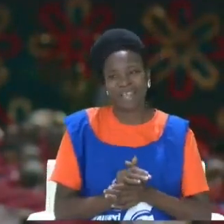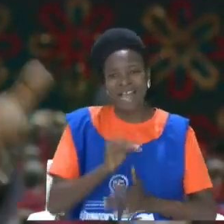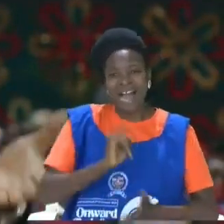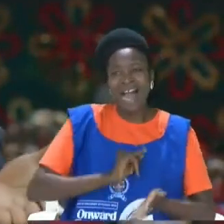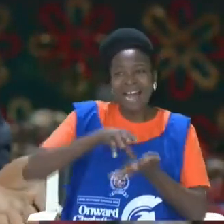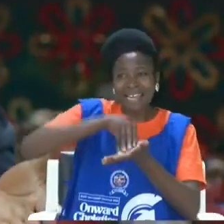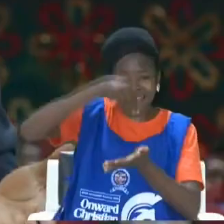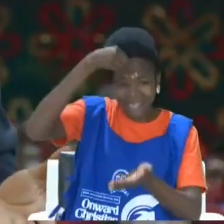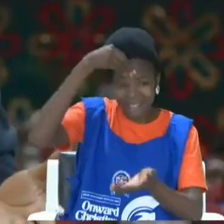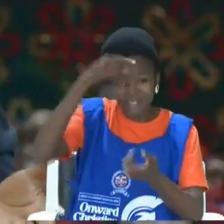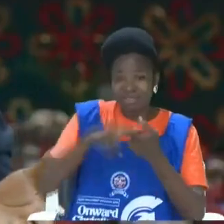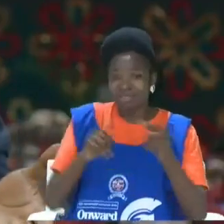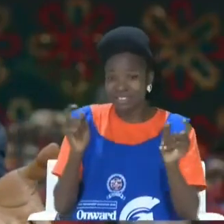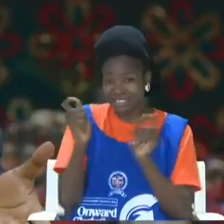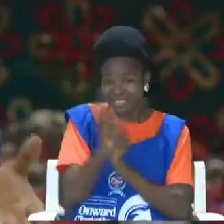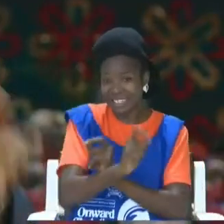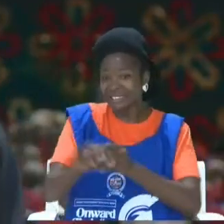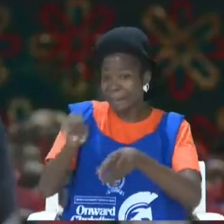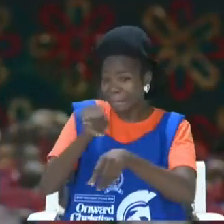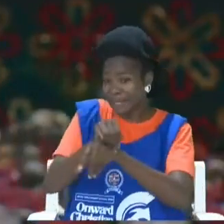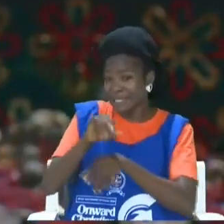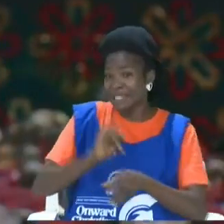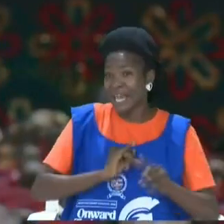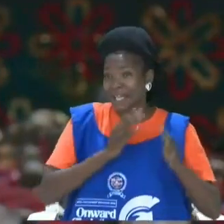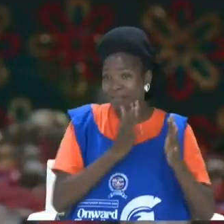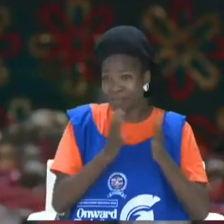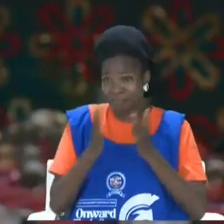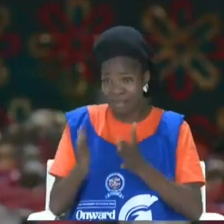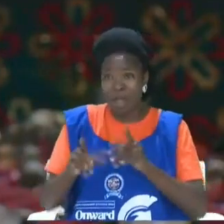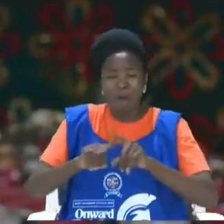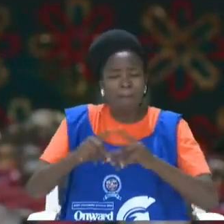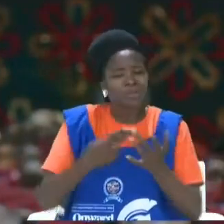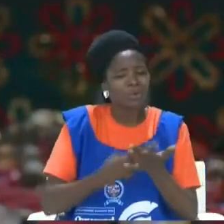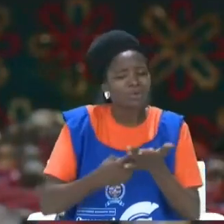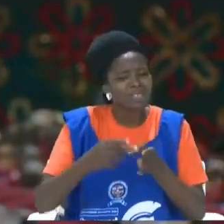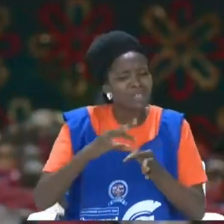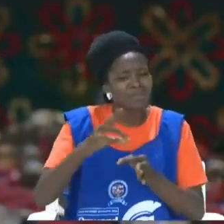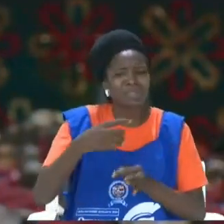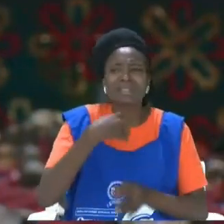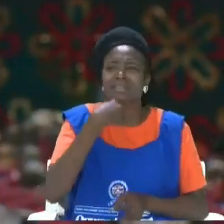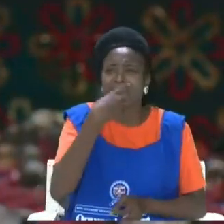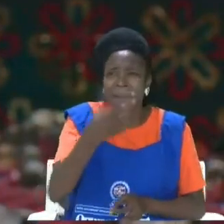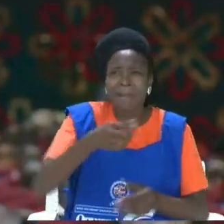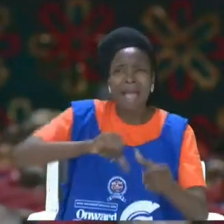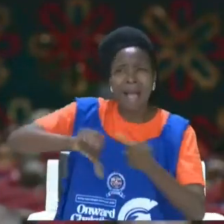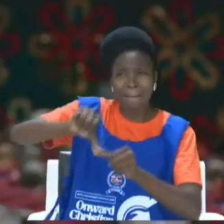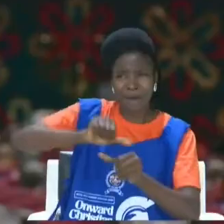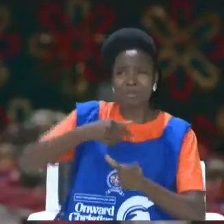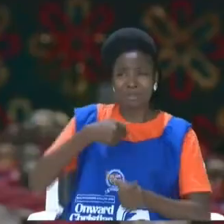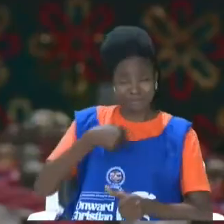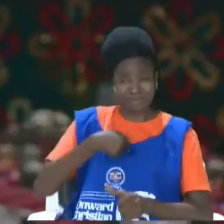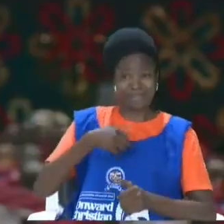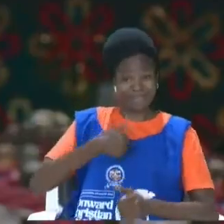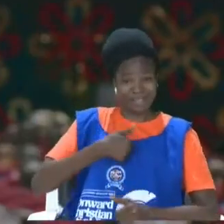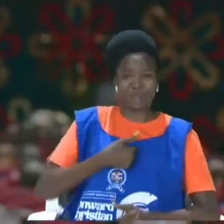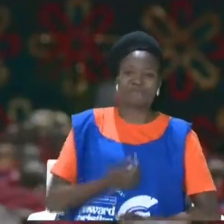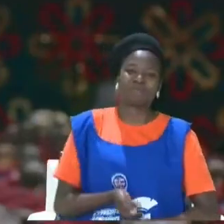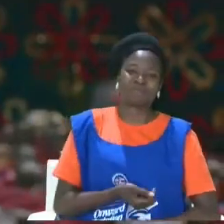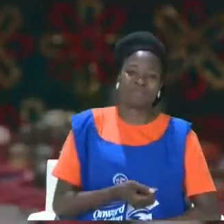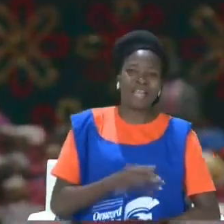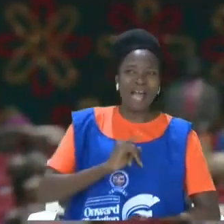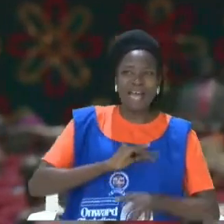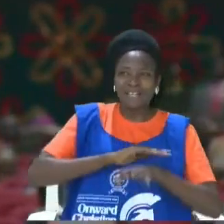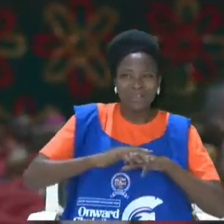to share the message I prepared. The Holy Spirit said, tell them about me. I